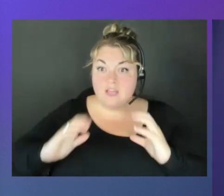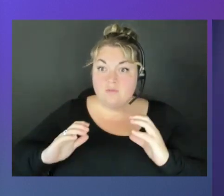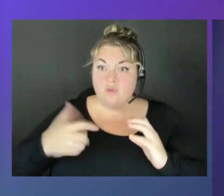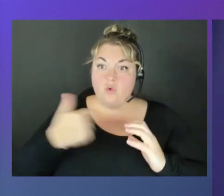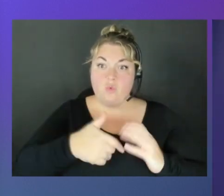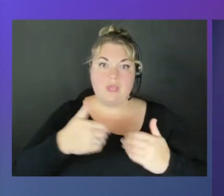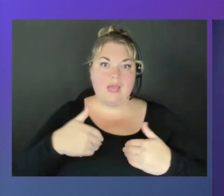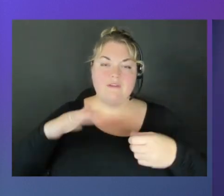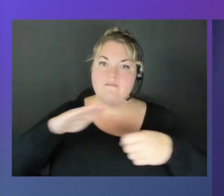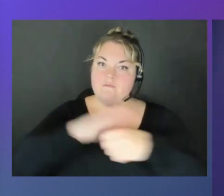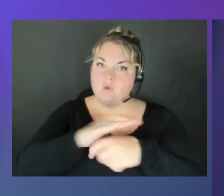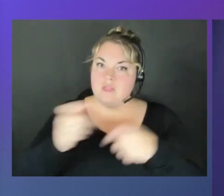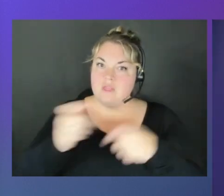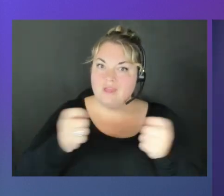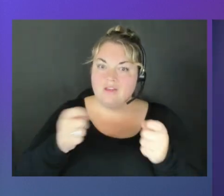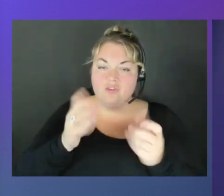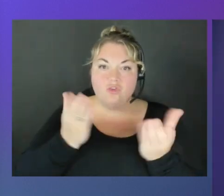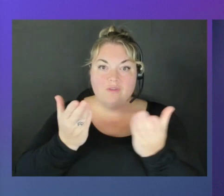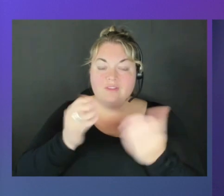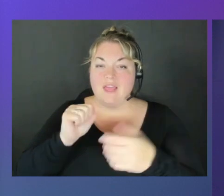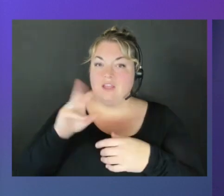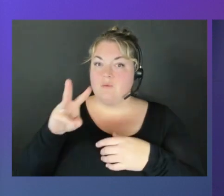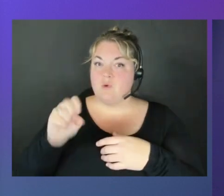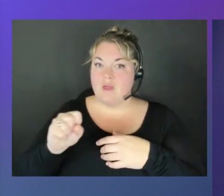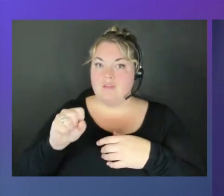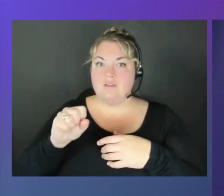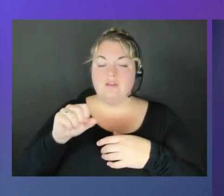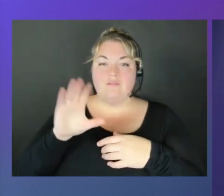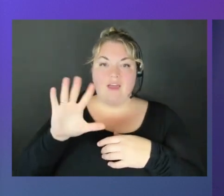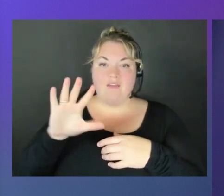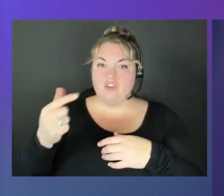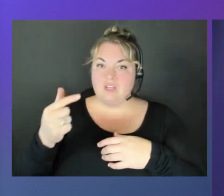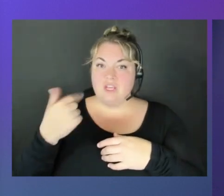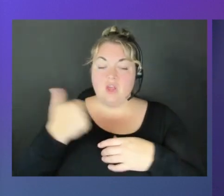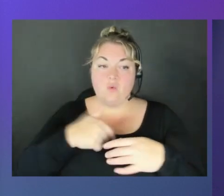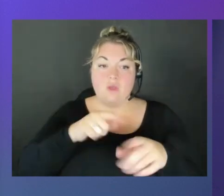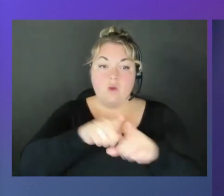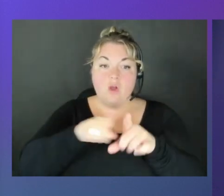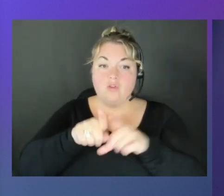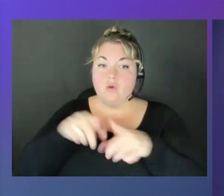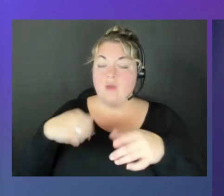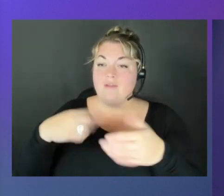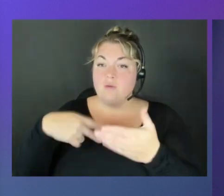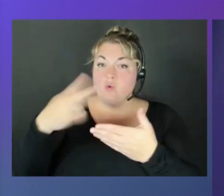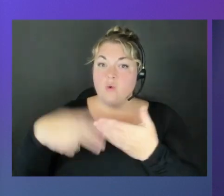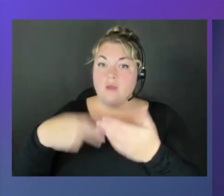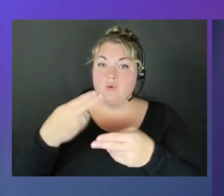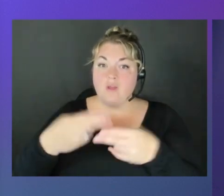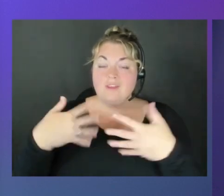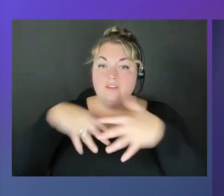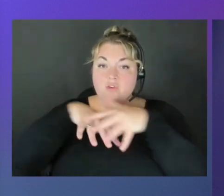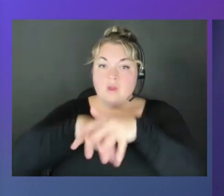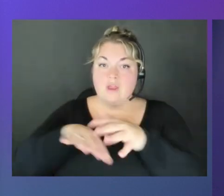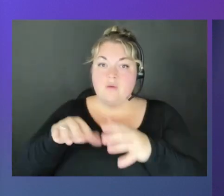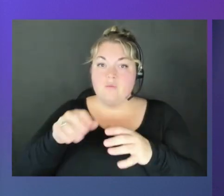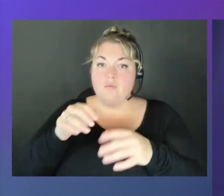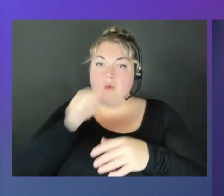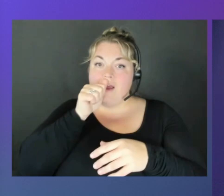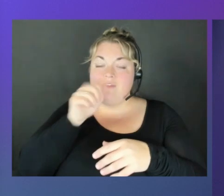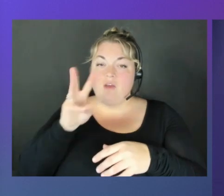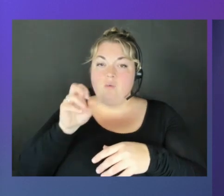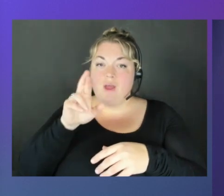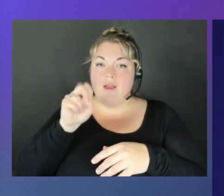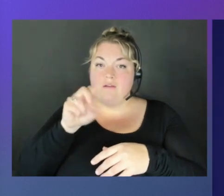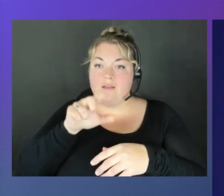fully managed service, AWS Private 5G. We also have a program called Integrated Private Wireless, where CSPs